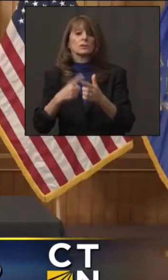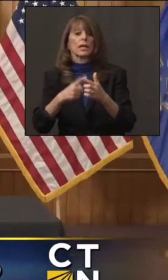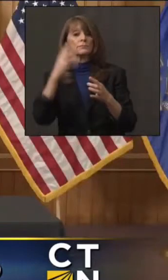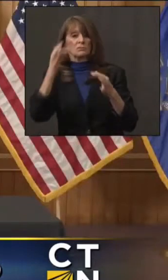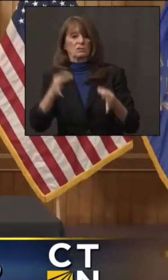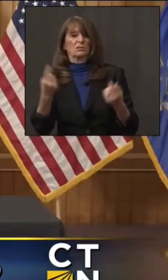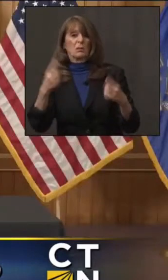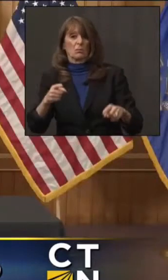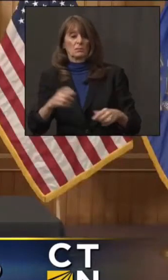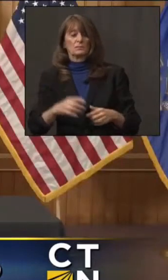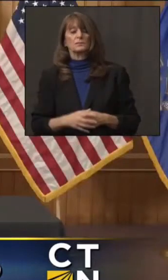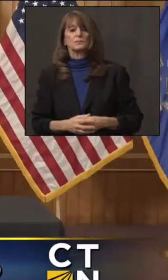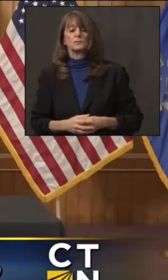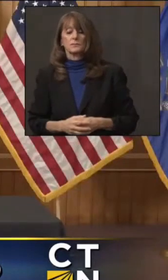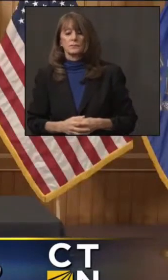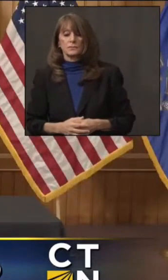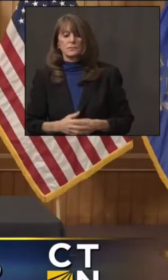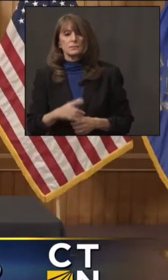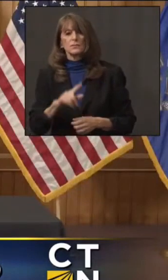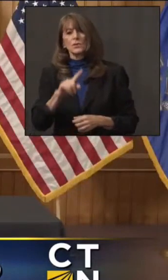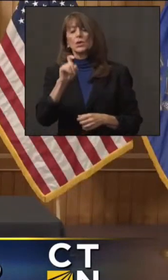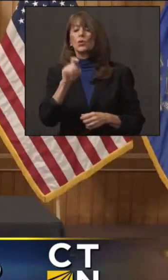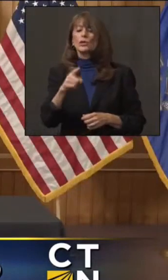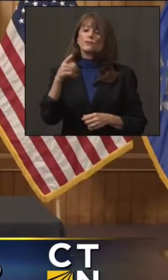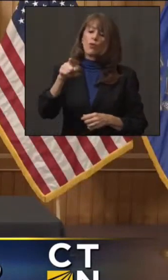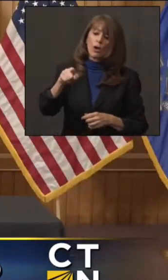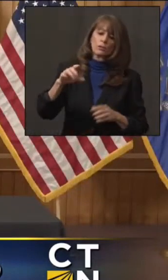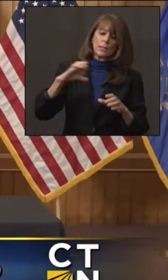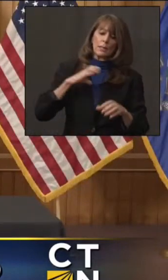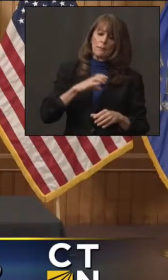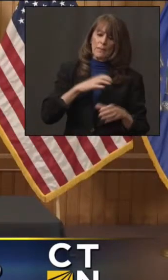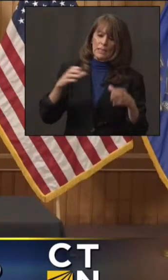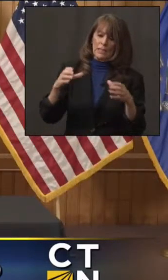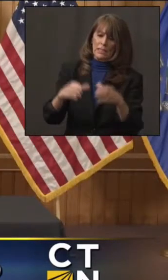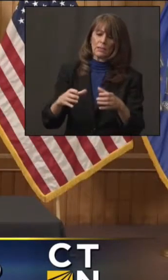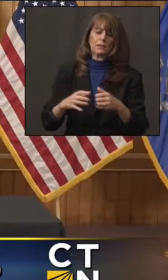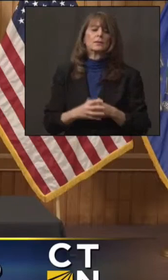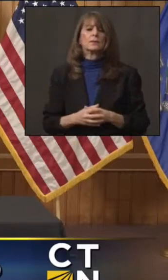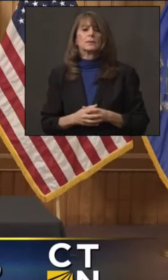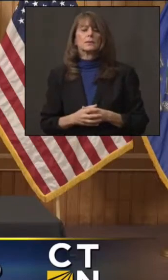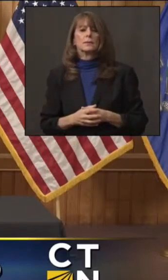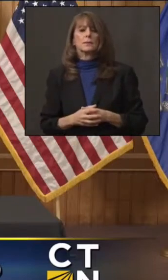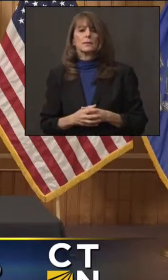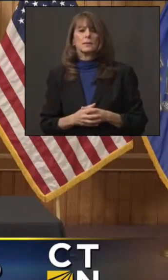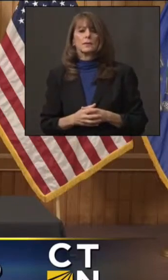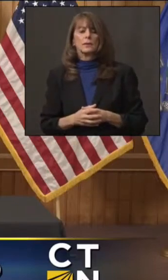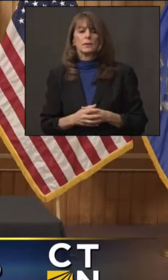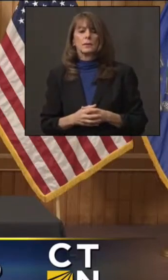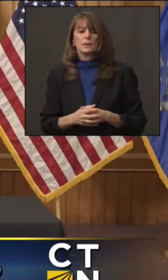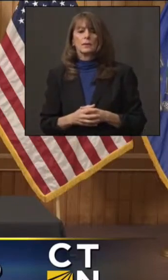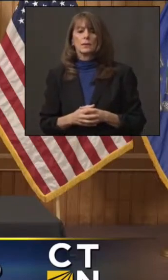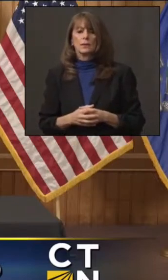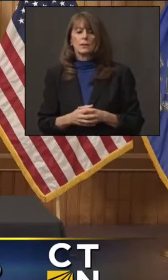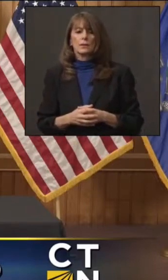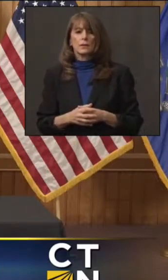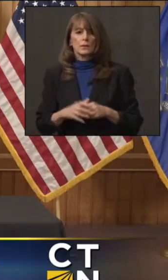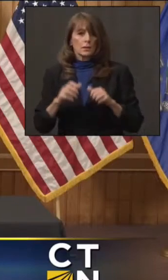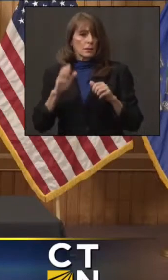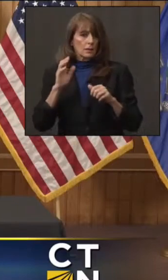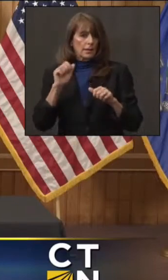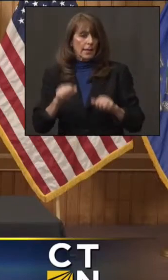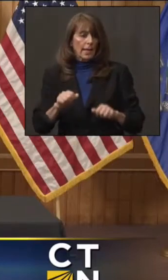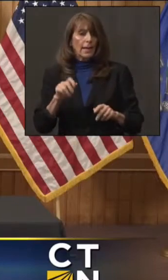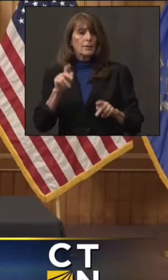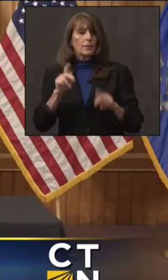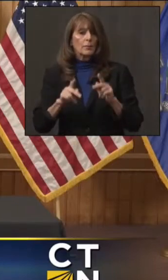Thanks. And then one more question for the co-chairs, if I may. What will people get a choice of which of the vaccines, which of the